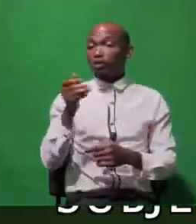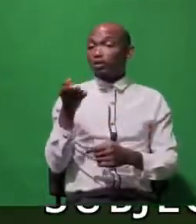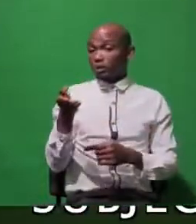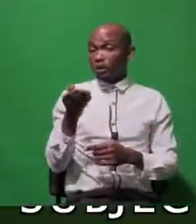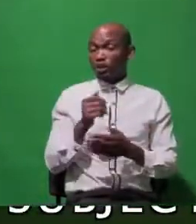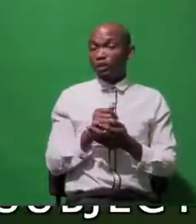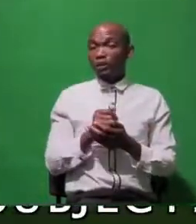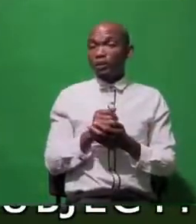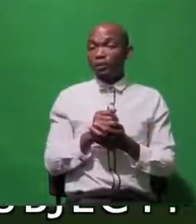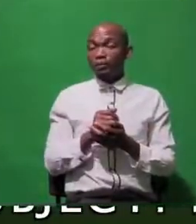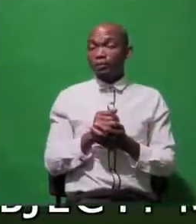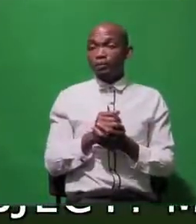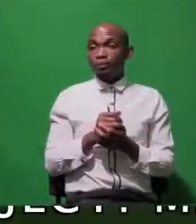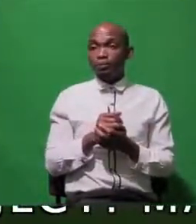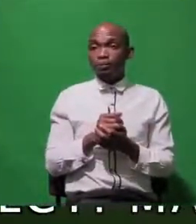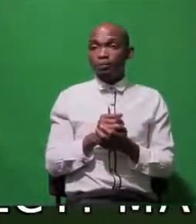let's